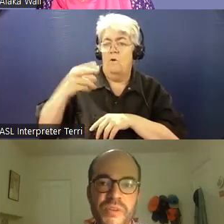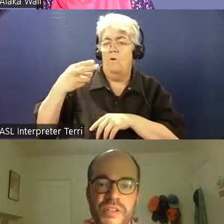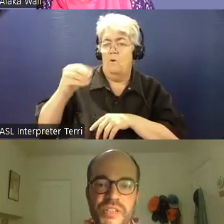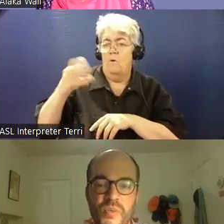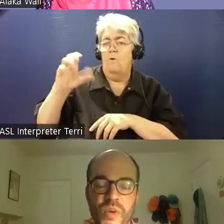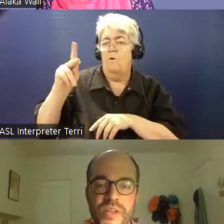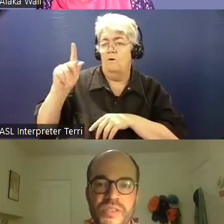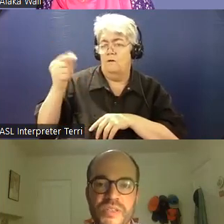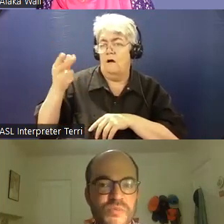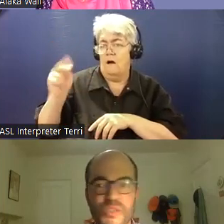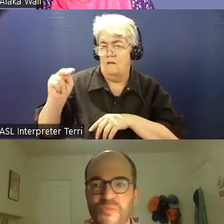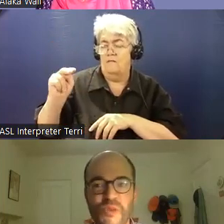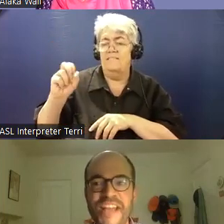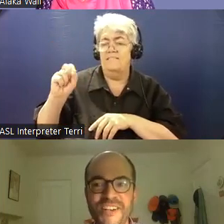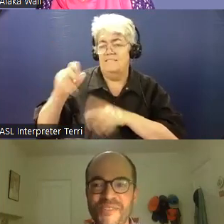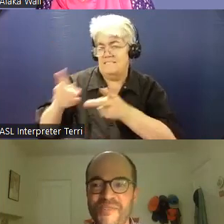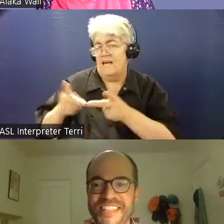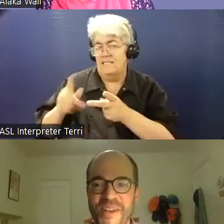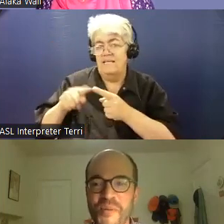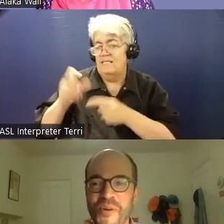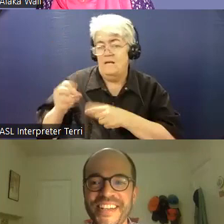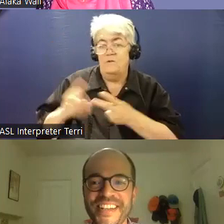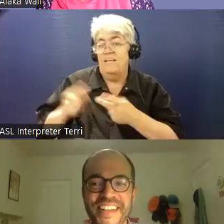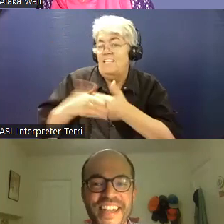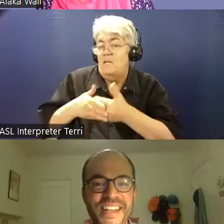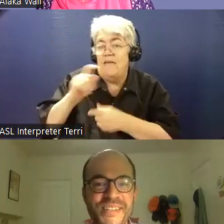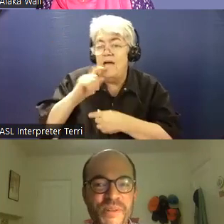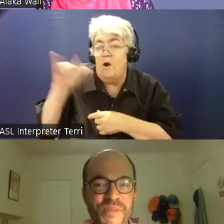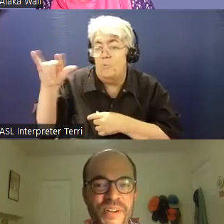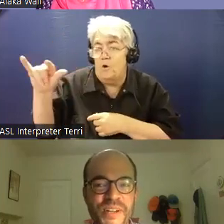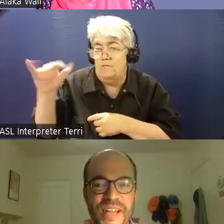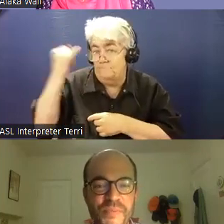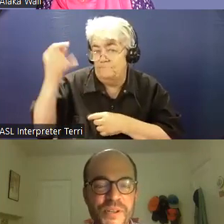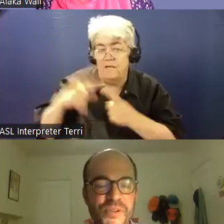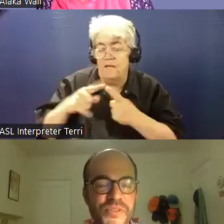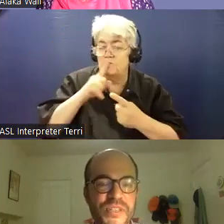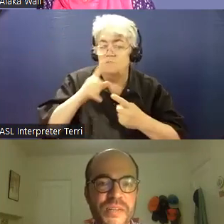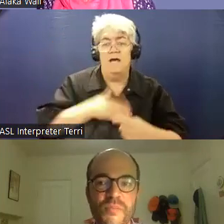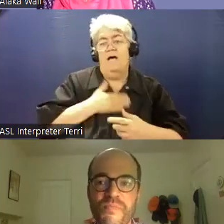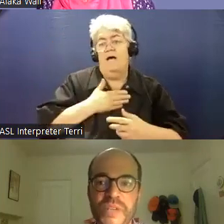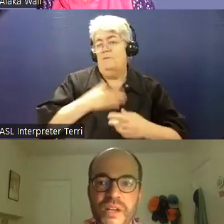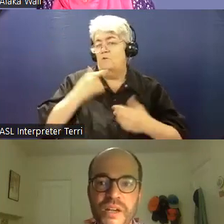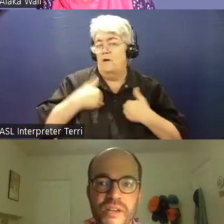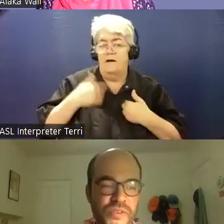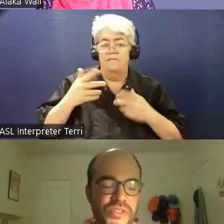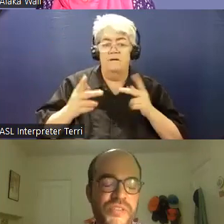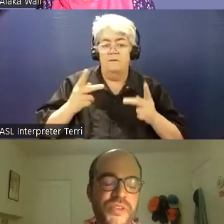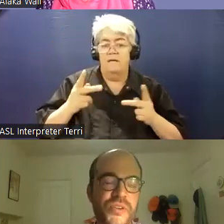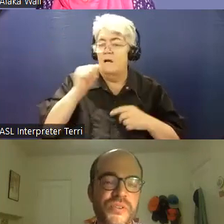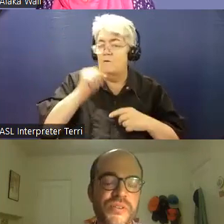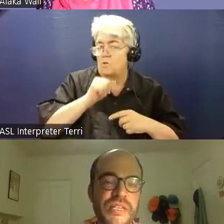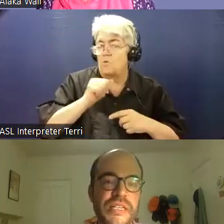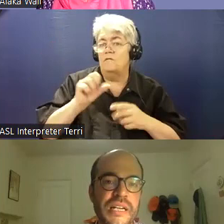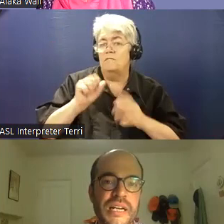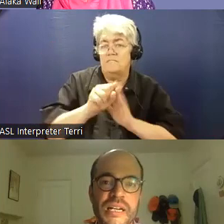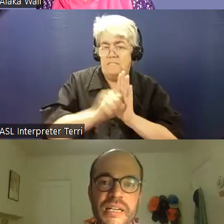in the American Southwest, just right near the Phoenix airport. And we were very happy to host Arizona State's